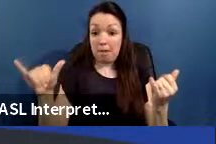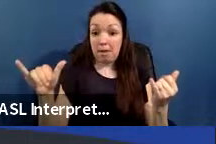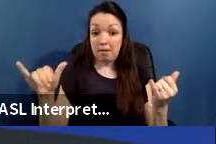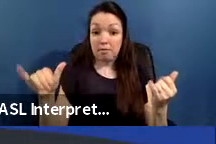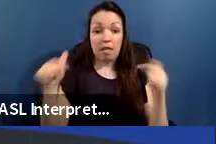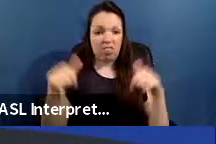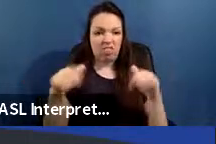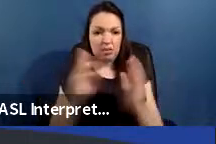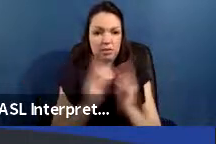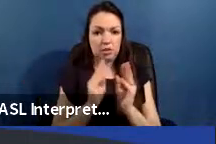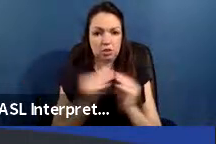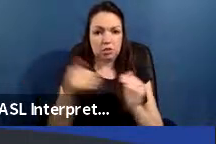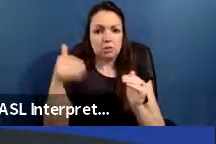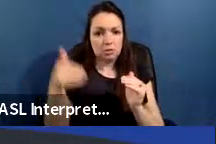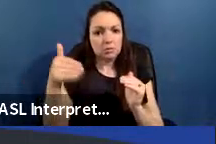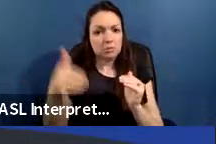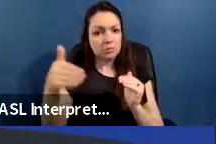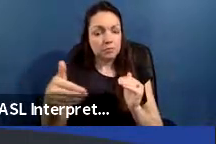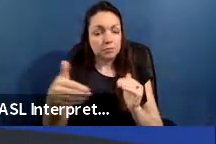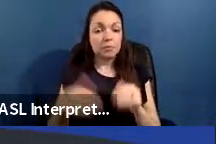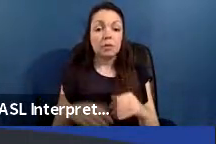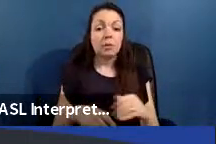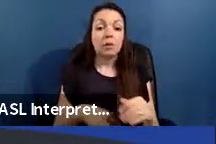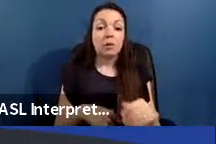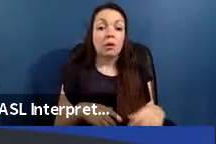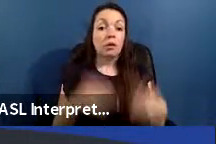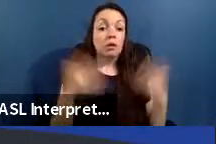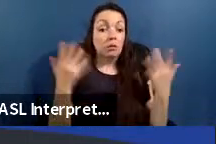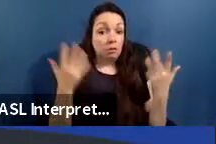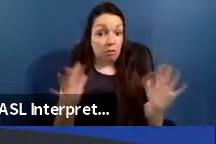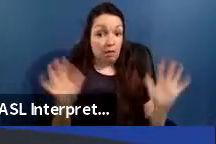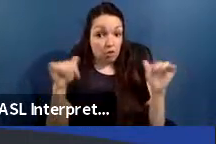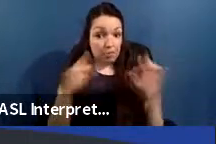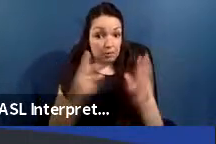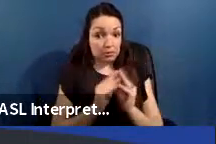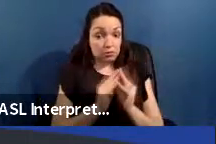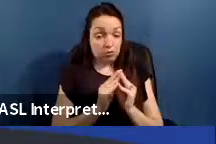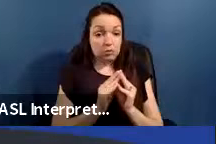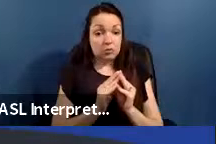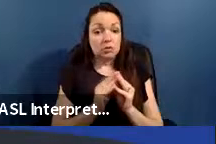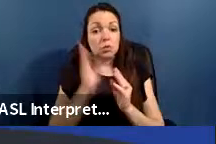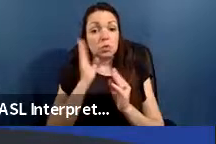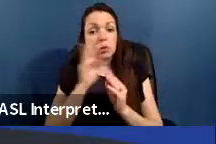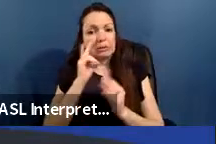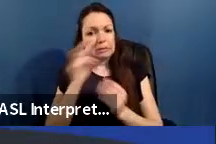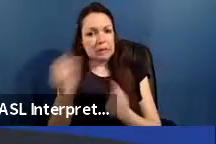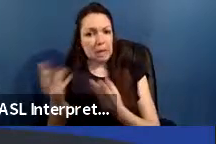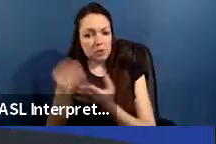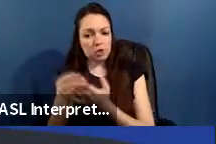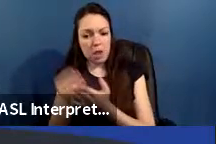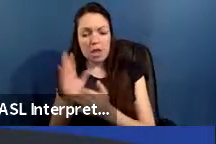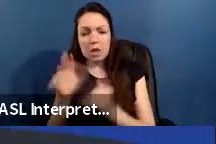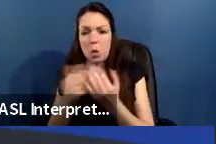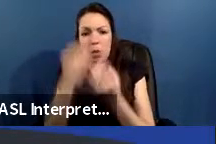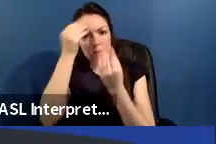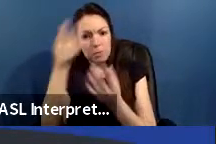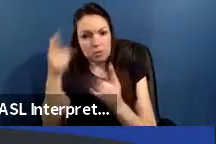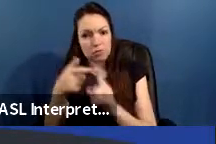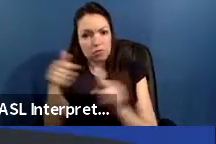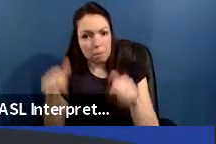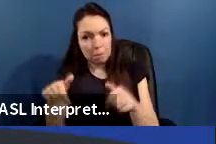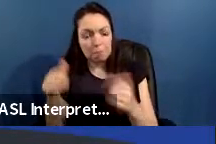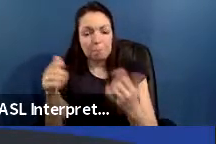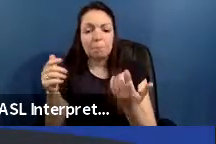sessions. Afterward, we take that information back. We look at how much money we have and we determine using the